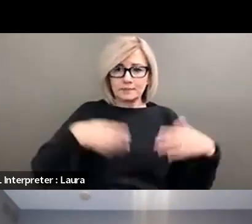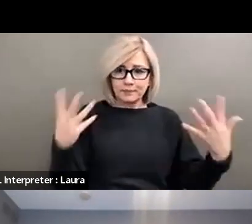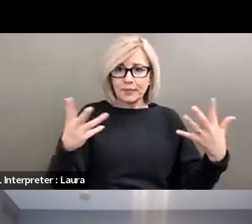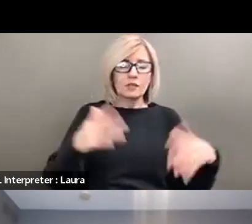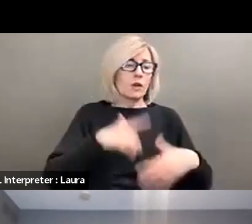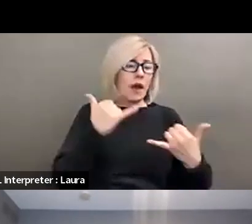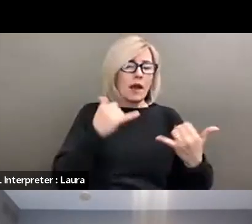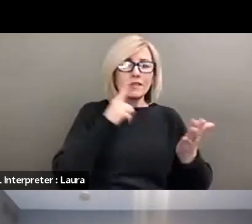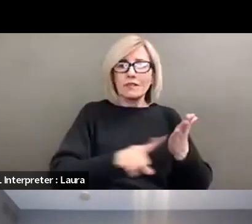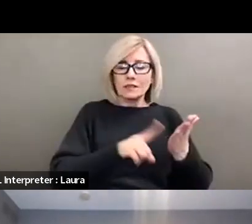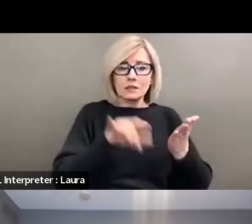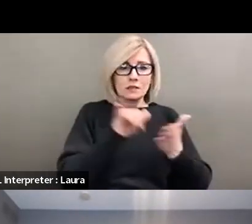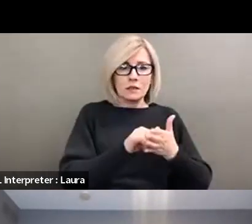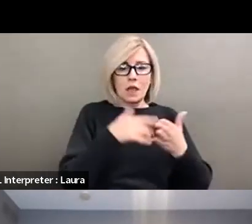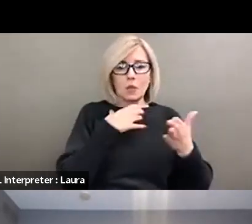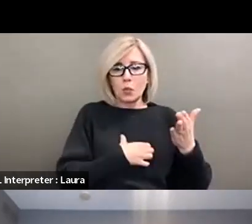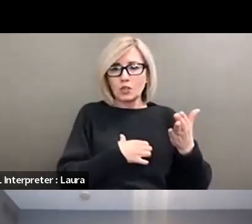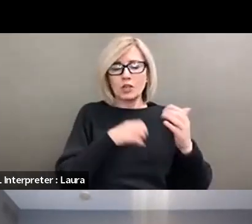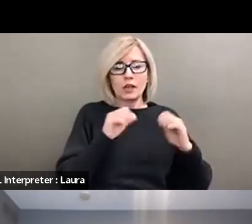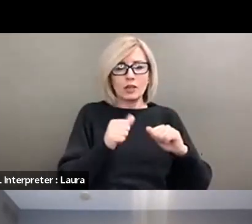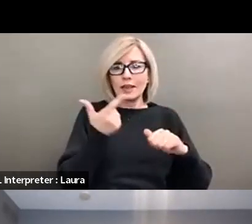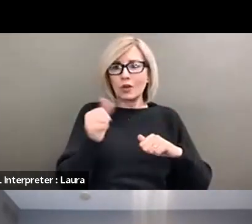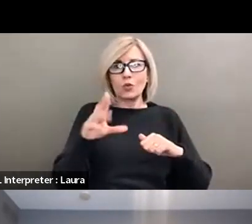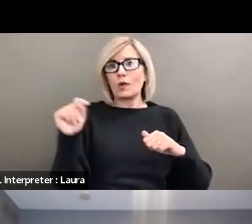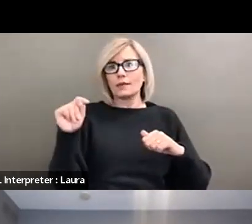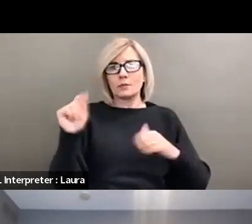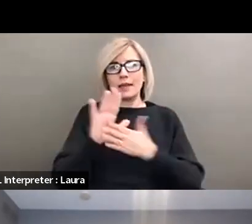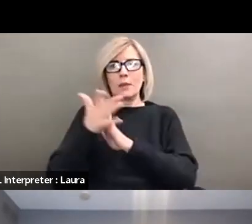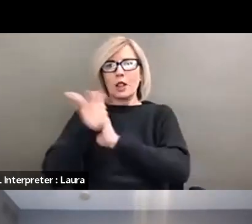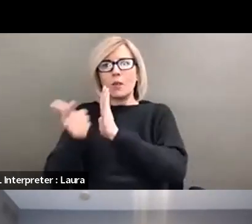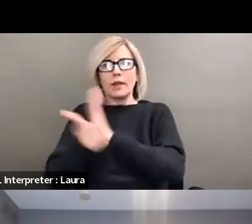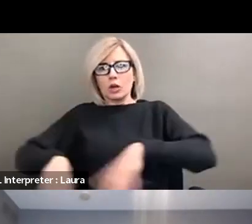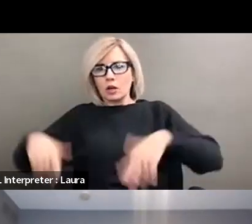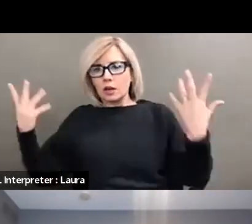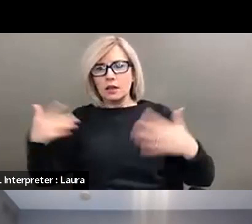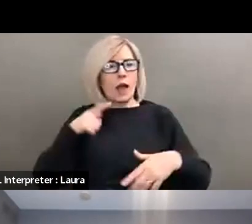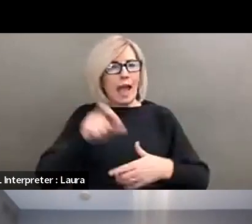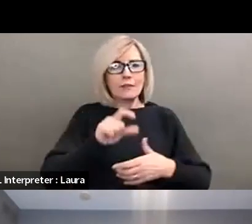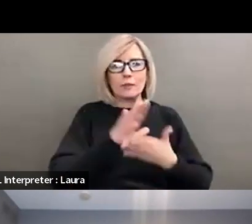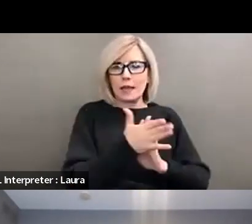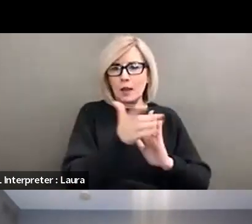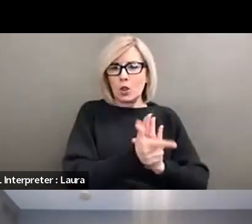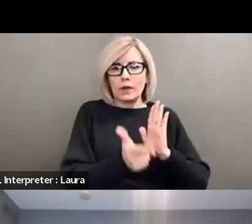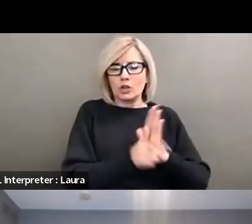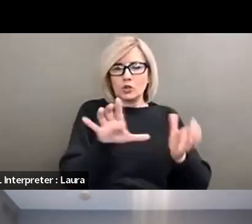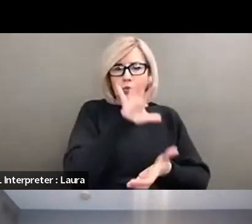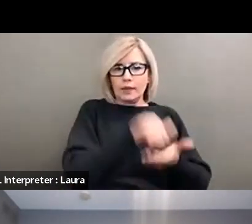to look into this. I mean, I wish I could get a grant to go be a lawyer. I need to be. You almost have to be to do